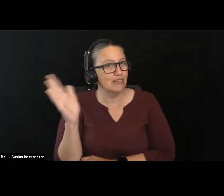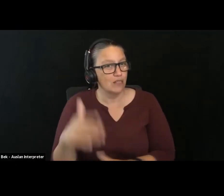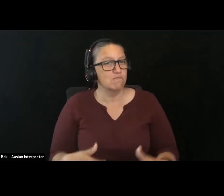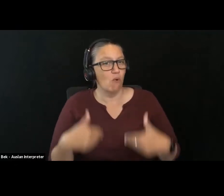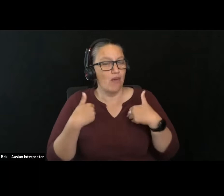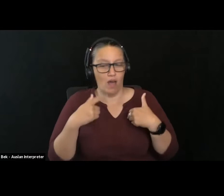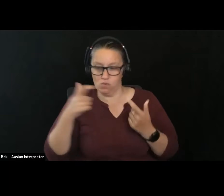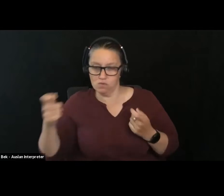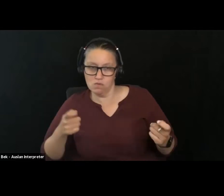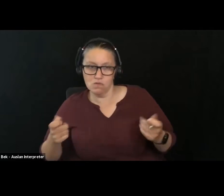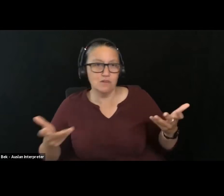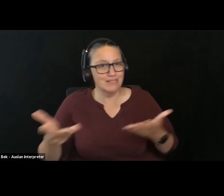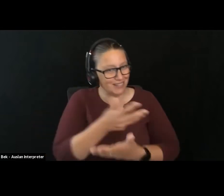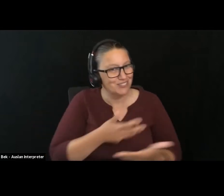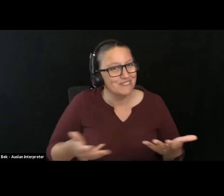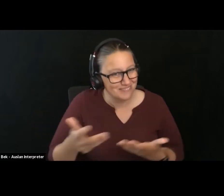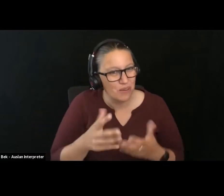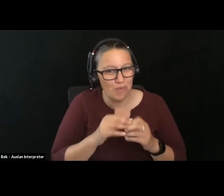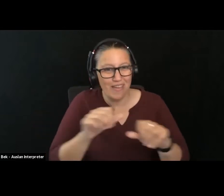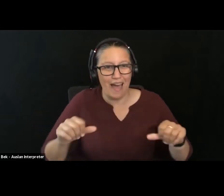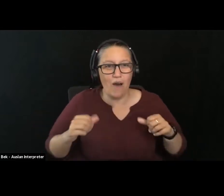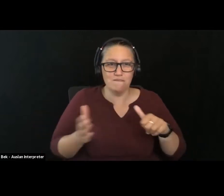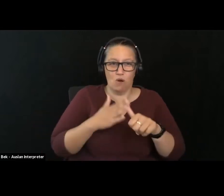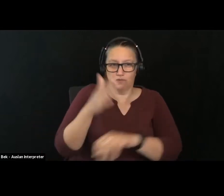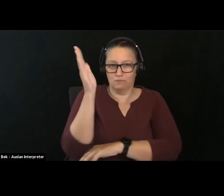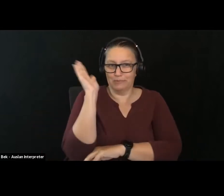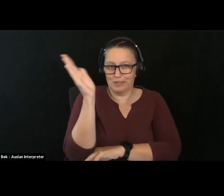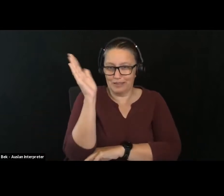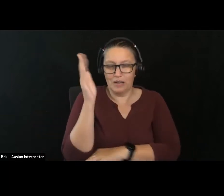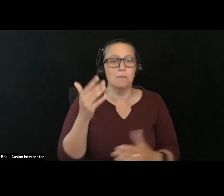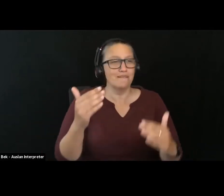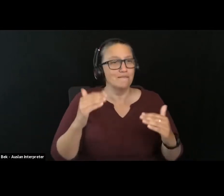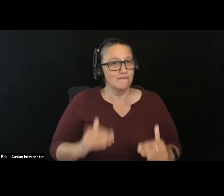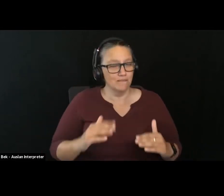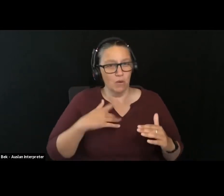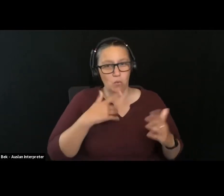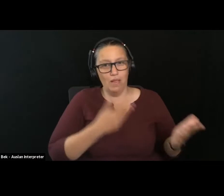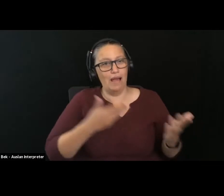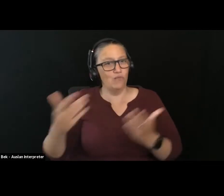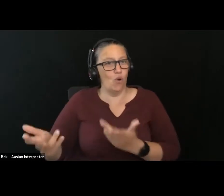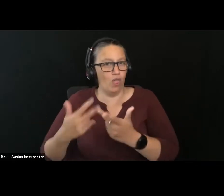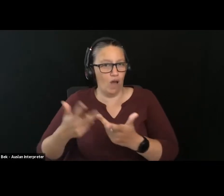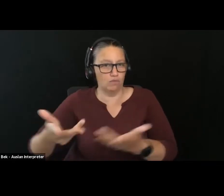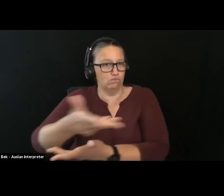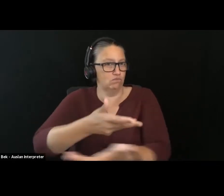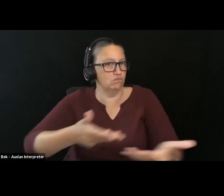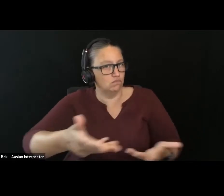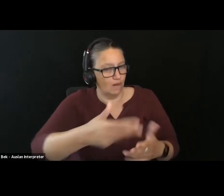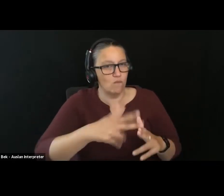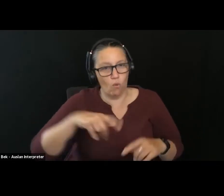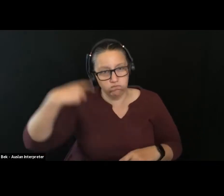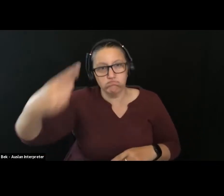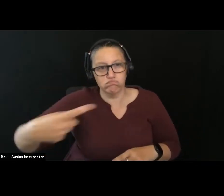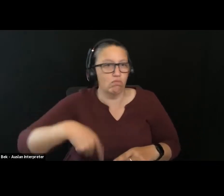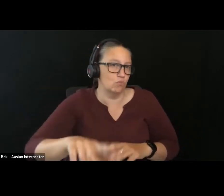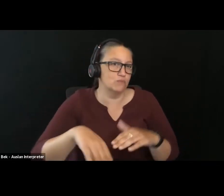to moderate a discussion with our plenary speaker before handing over to other colleagues as we go through the